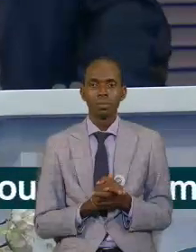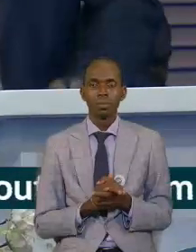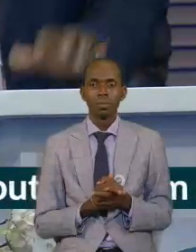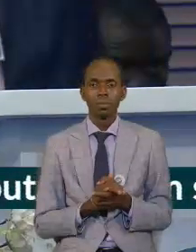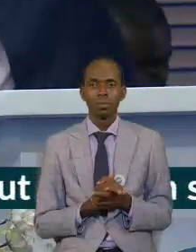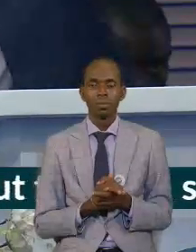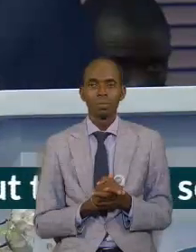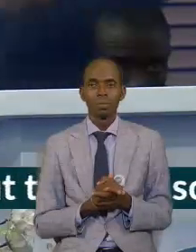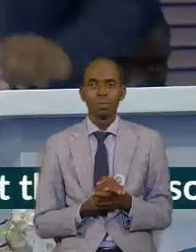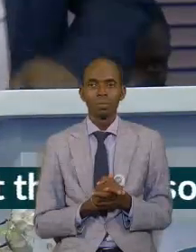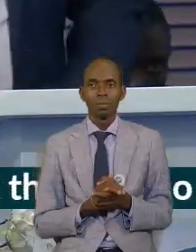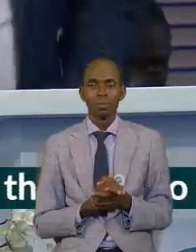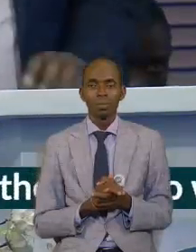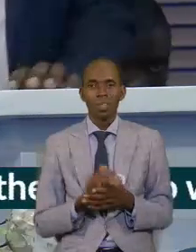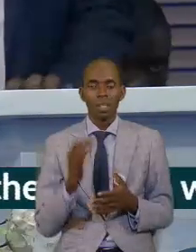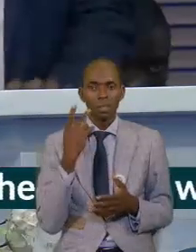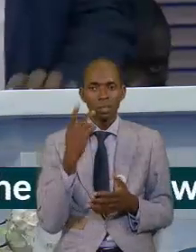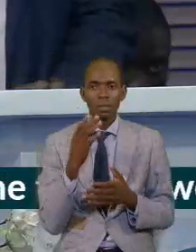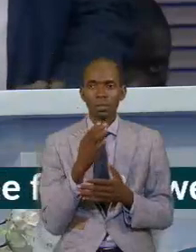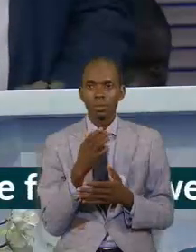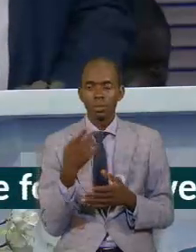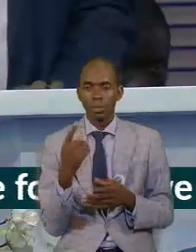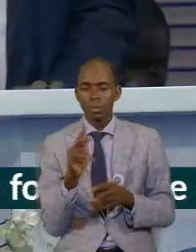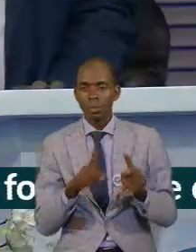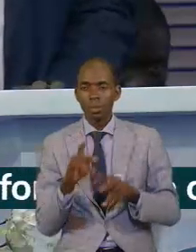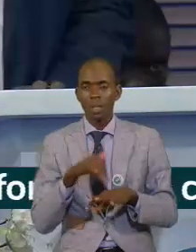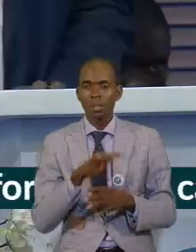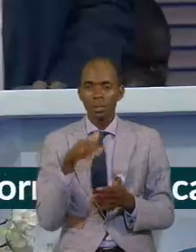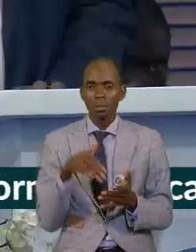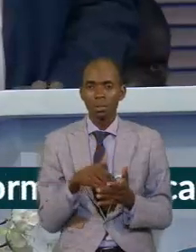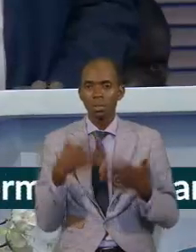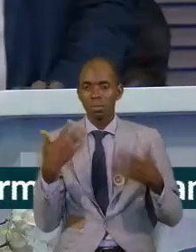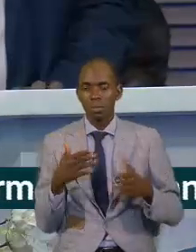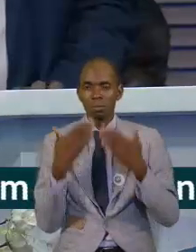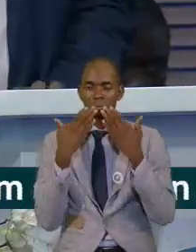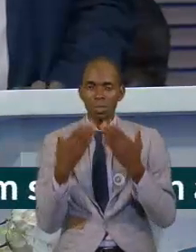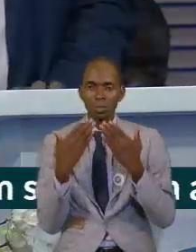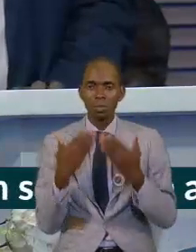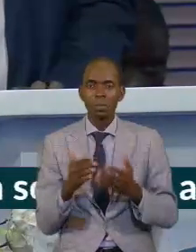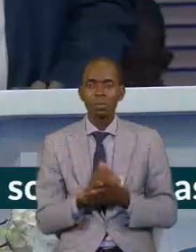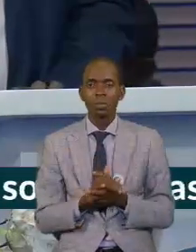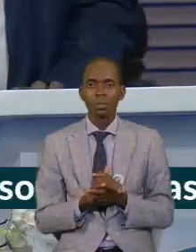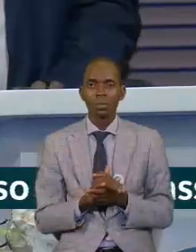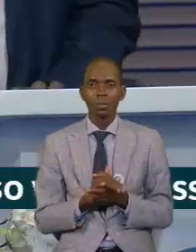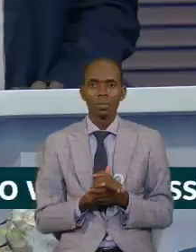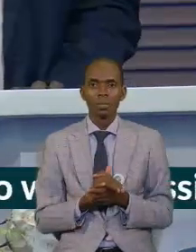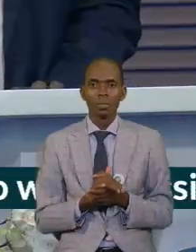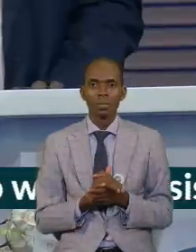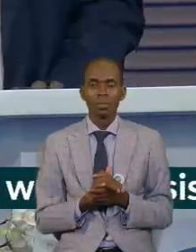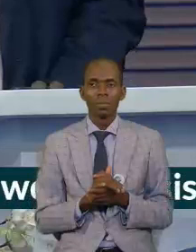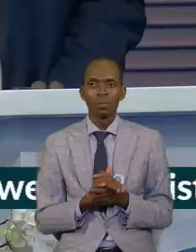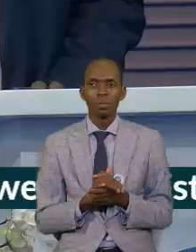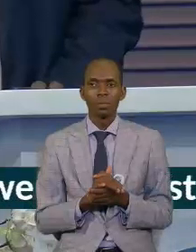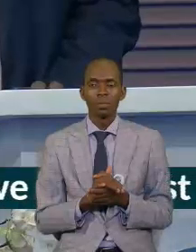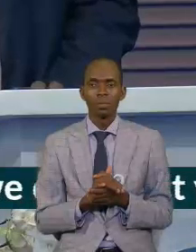see it raised up on the center. Thank you. Mère, à ma droite. On my right hand side. À l'extrême droite. The extreme